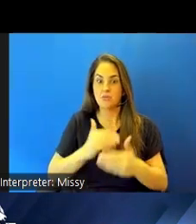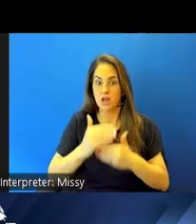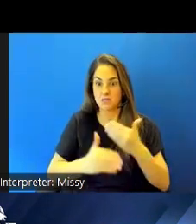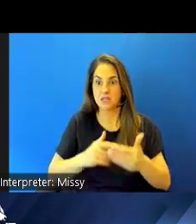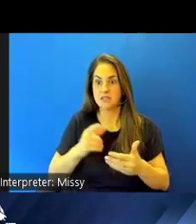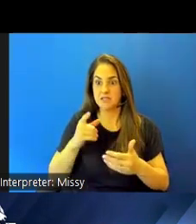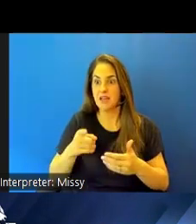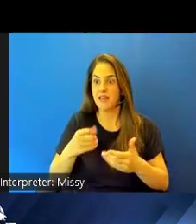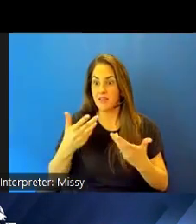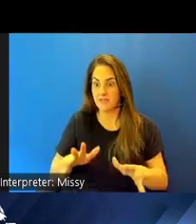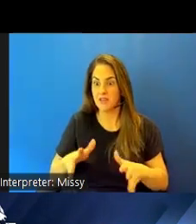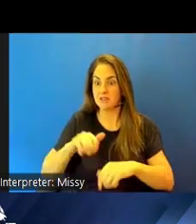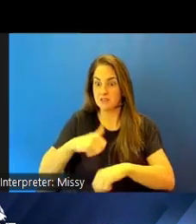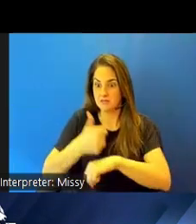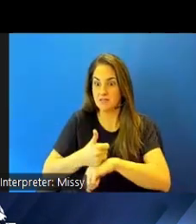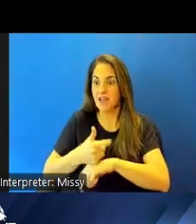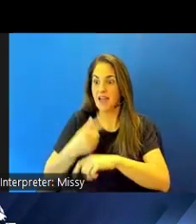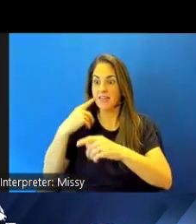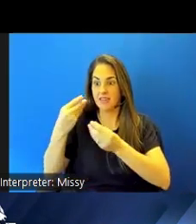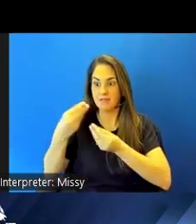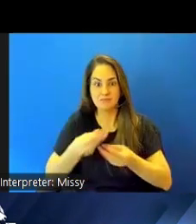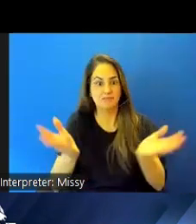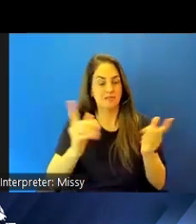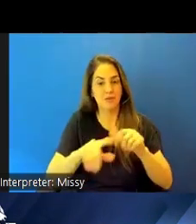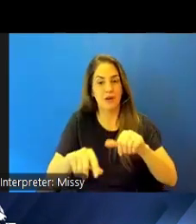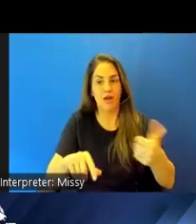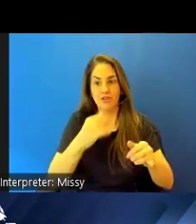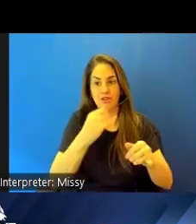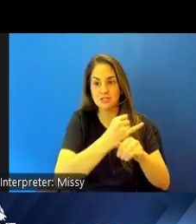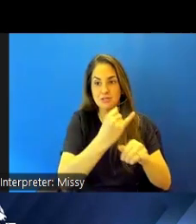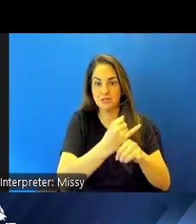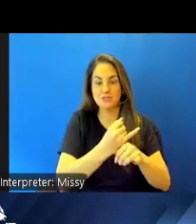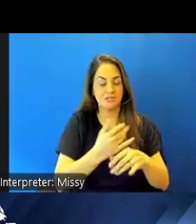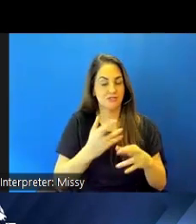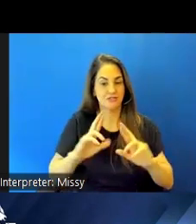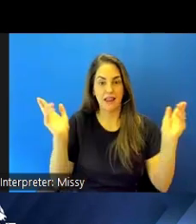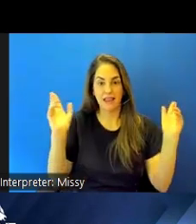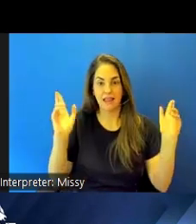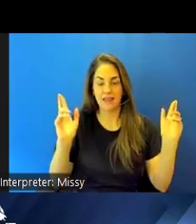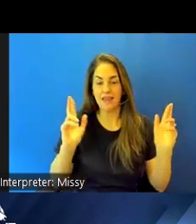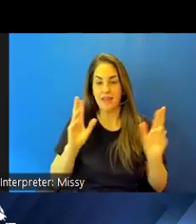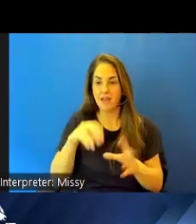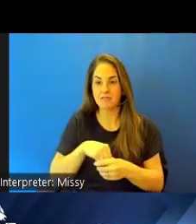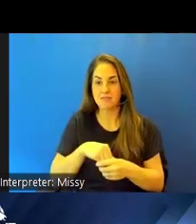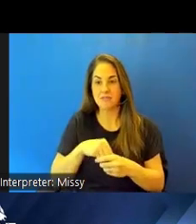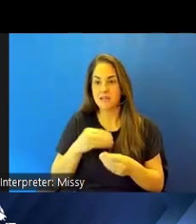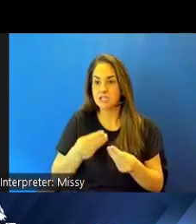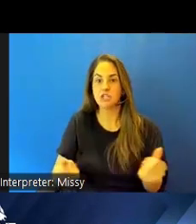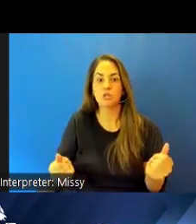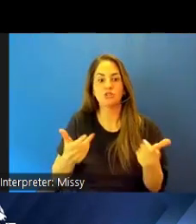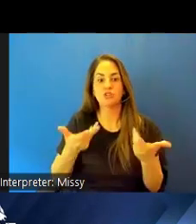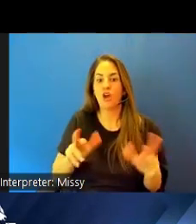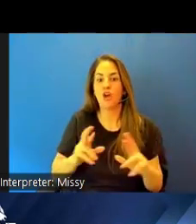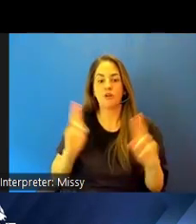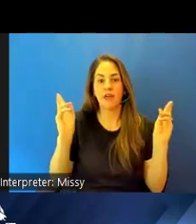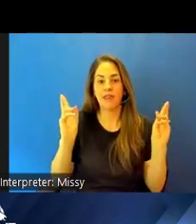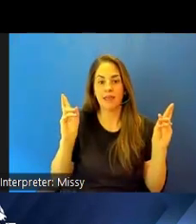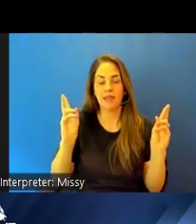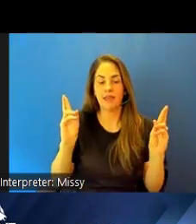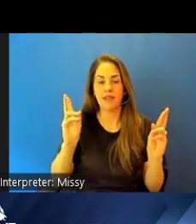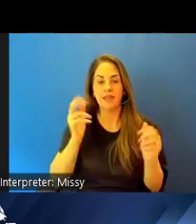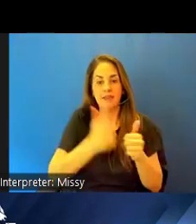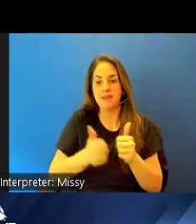then take to other institutions if that conversation came up again, if they had questions. It became kind of a solution already in place so that